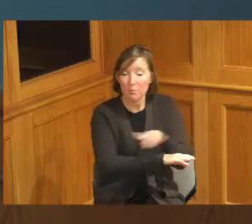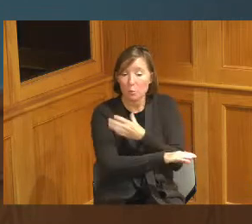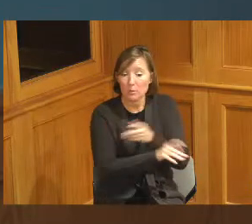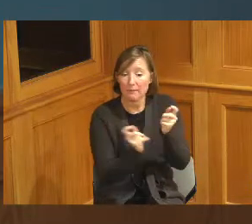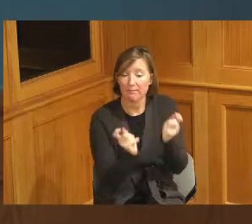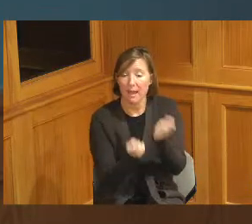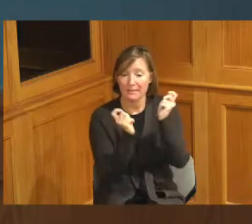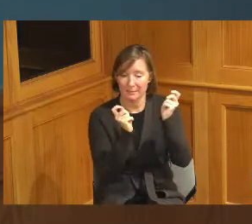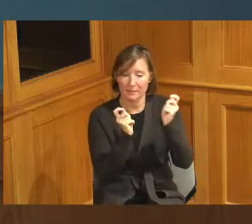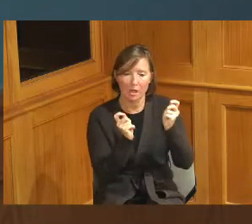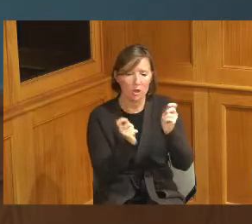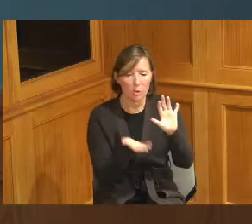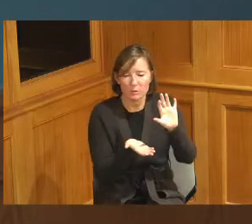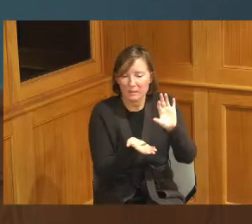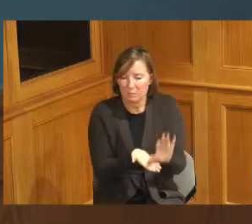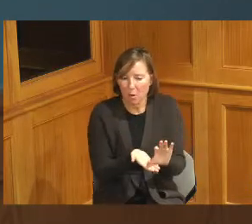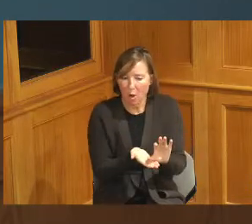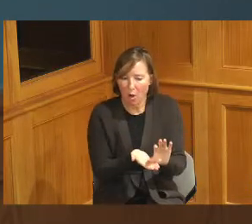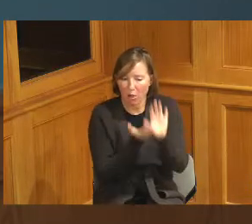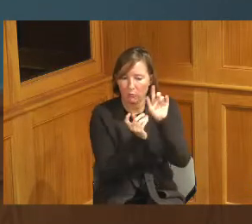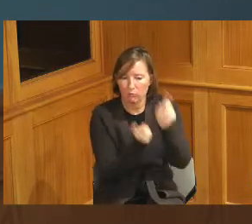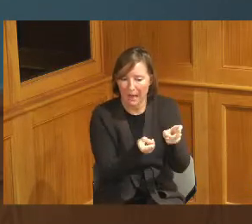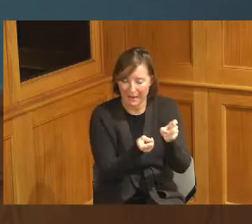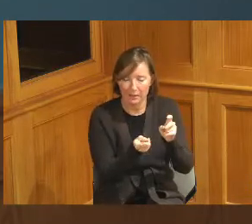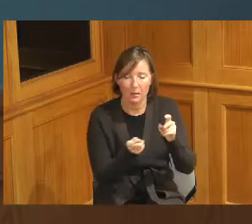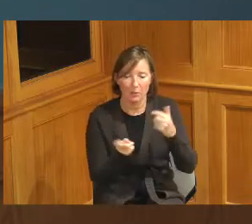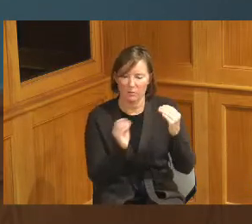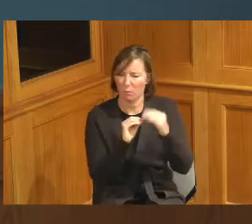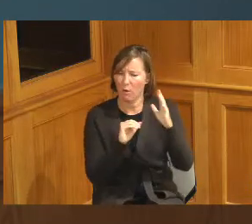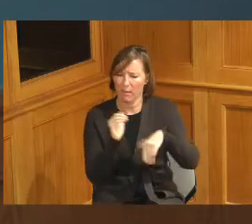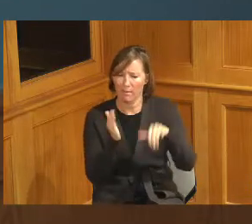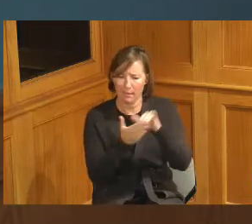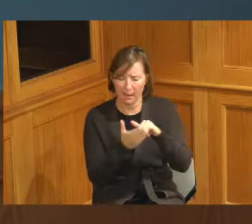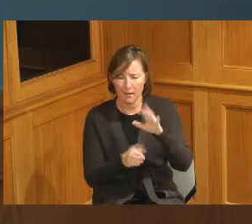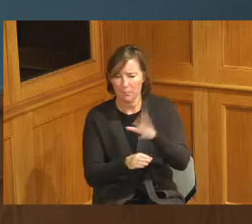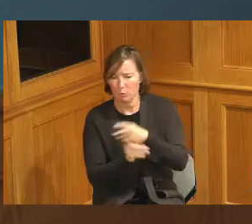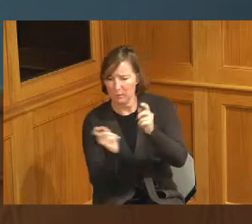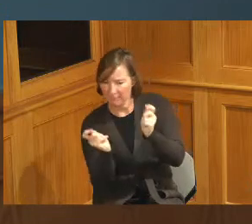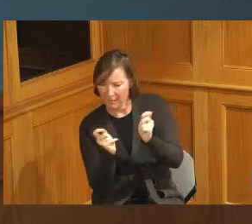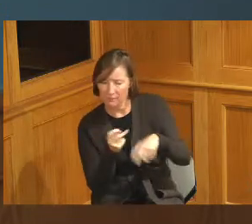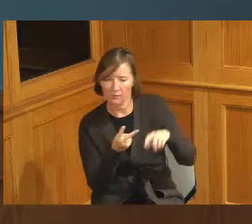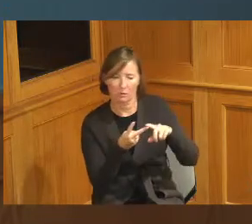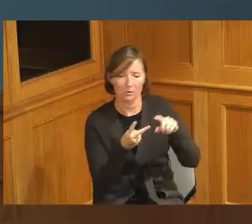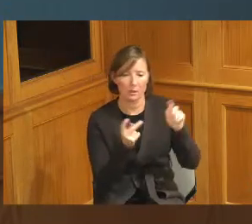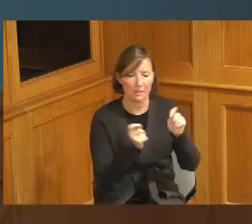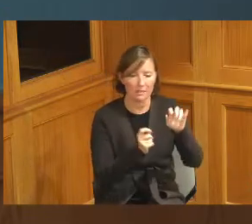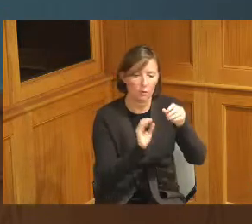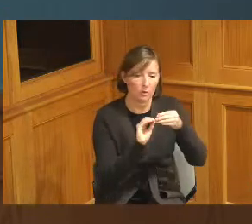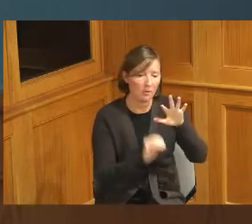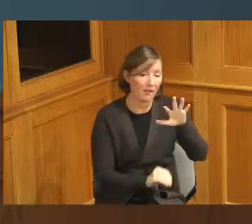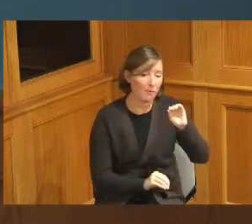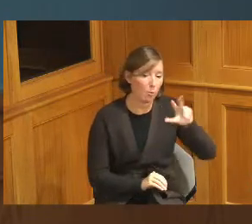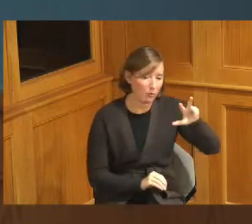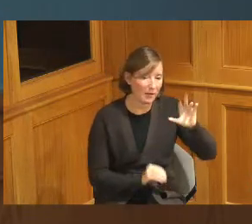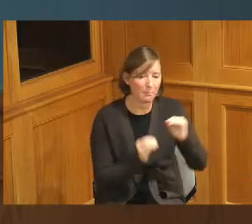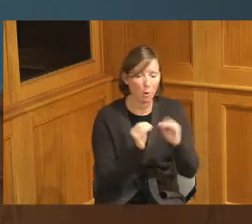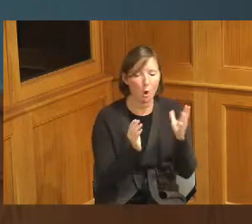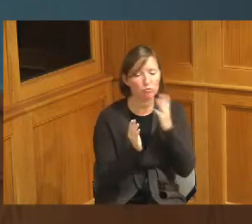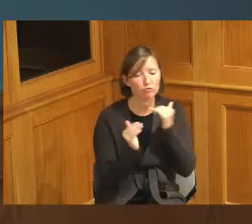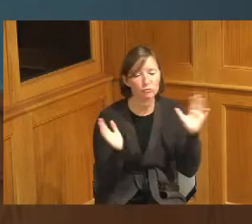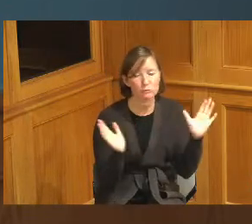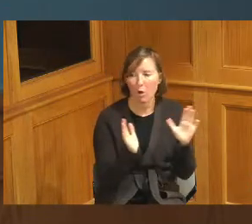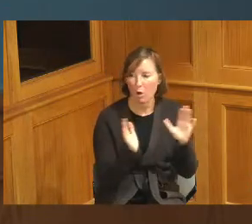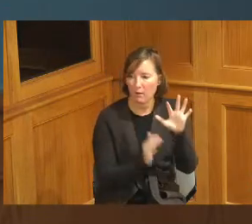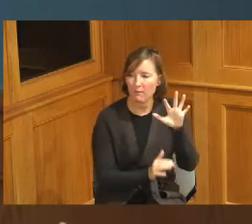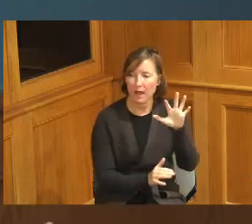for, it was more than that. They had the music festivals, they had the Festival 513, which was a smaller festival that